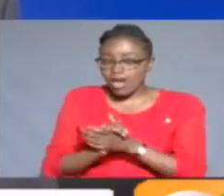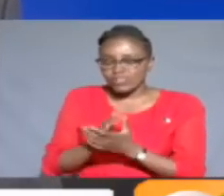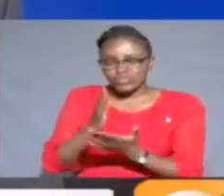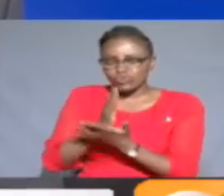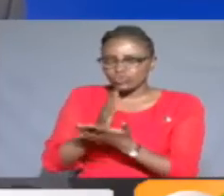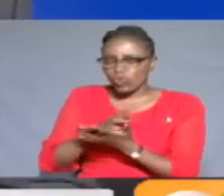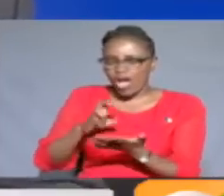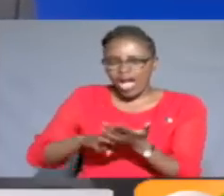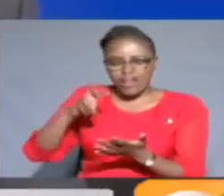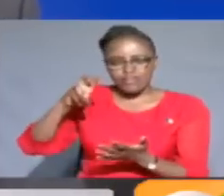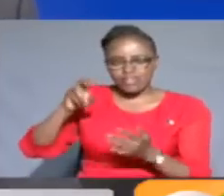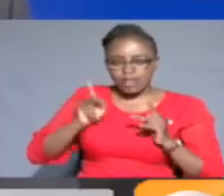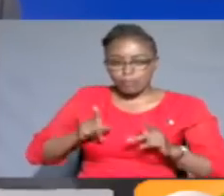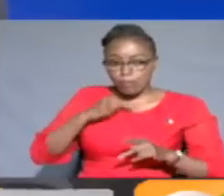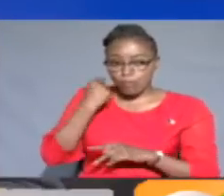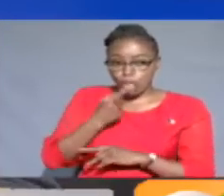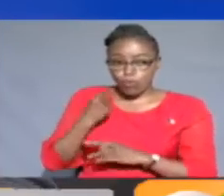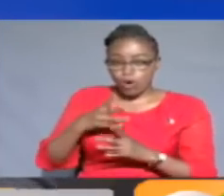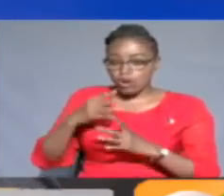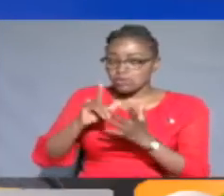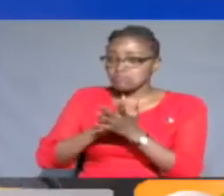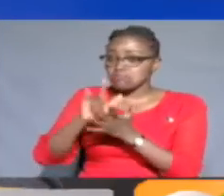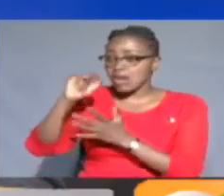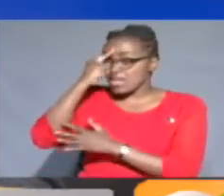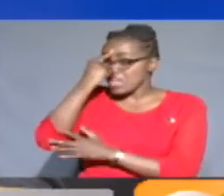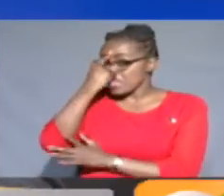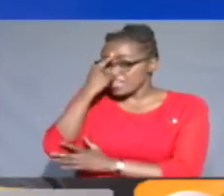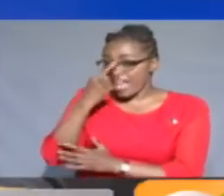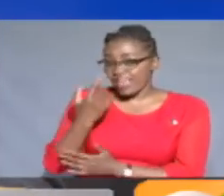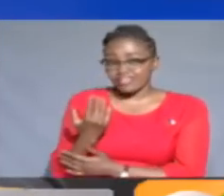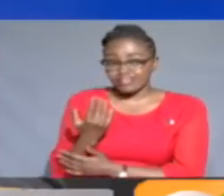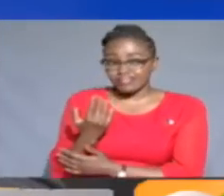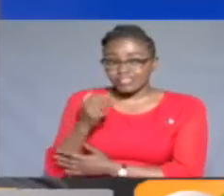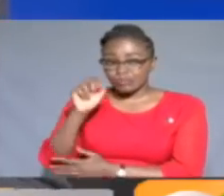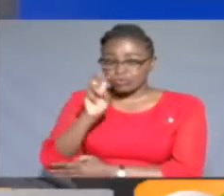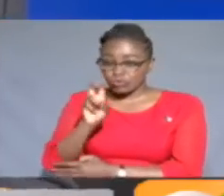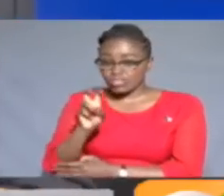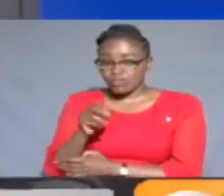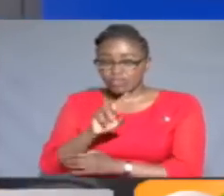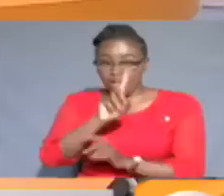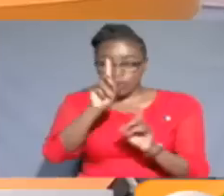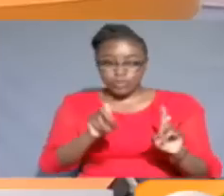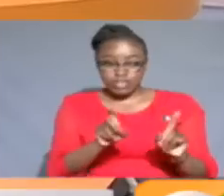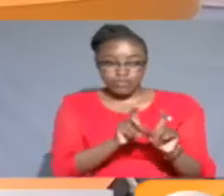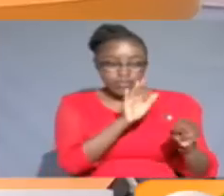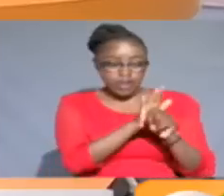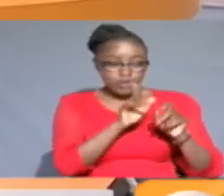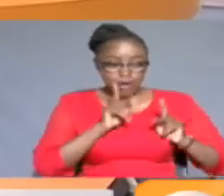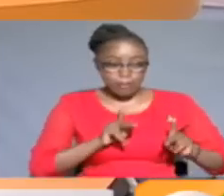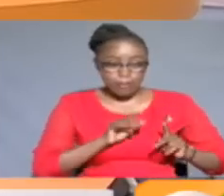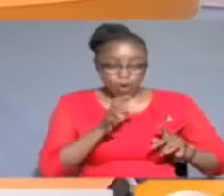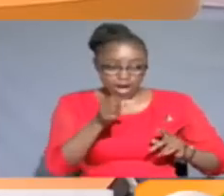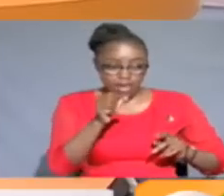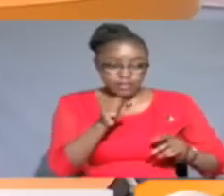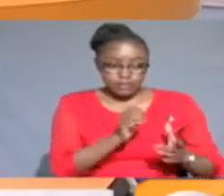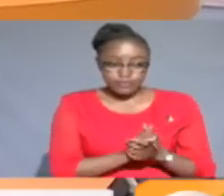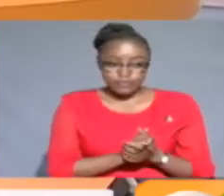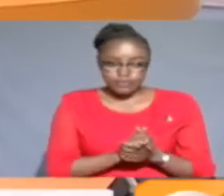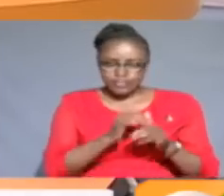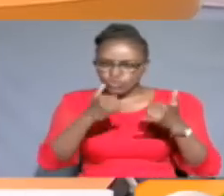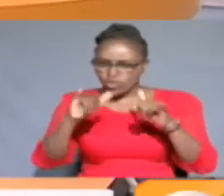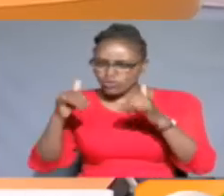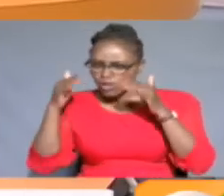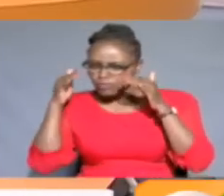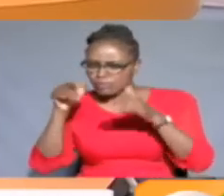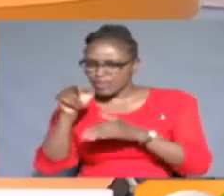advantage among the people who are going to India. Mm-hmm. You may look. Yeah, and that's a question many people are asking. Are there? Yeah? We have tried to look